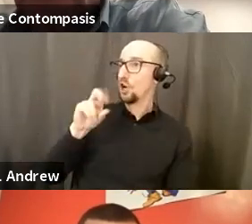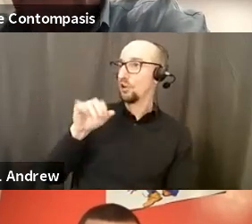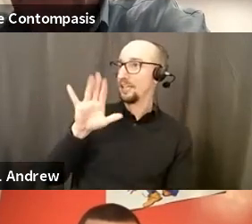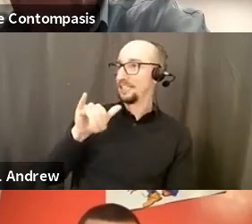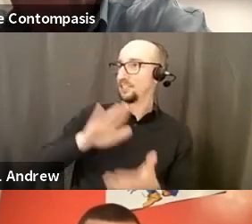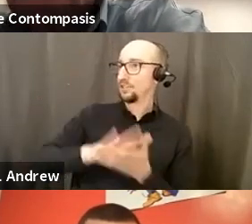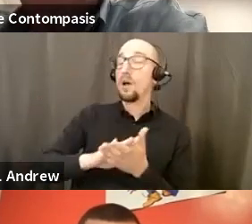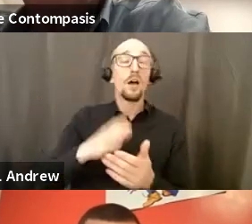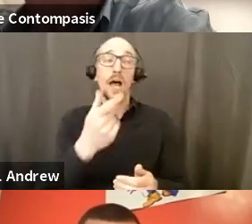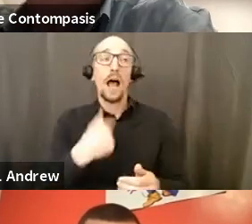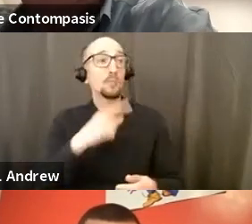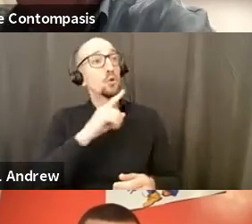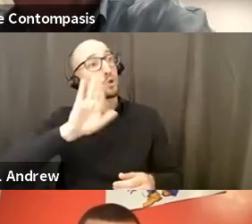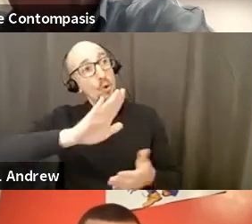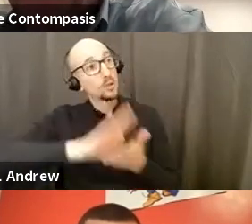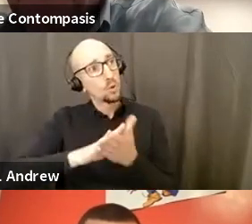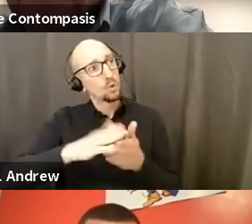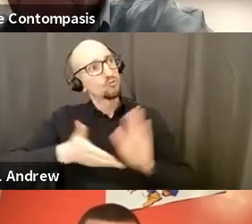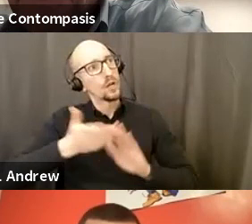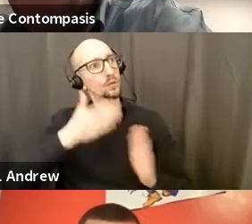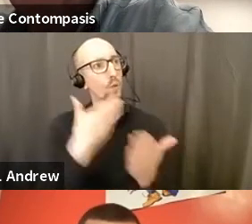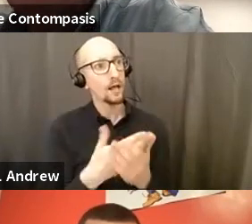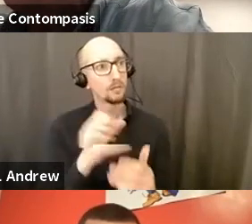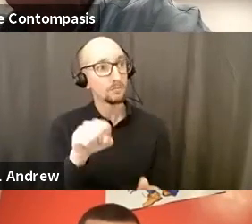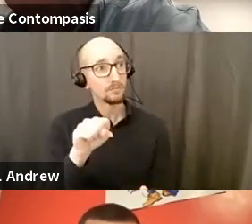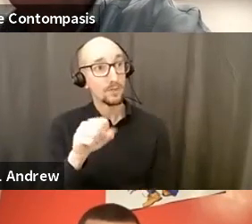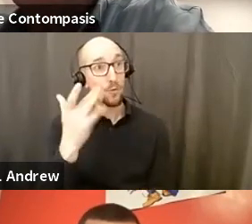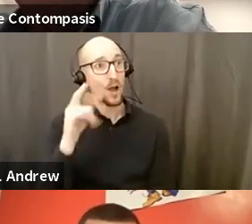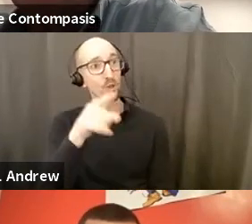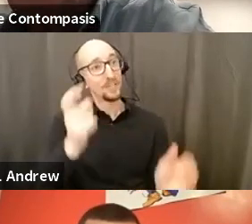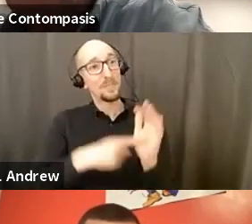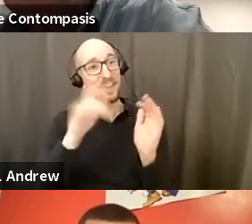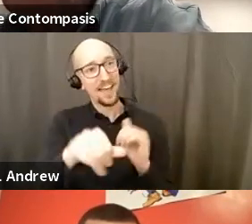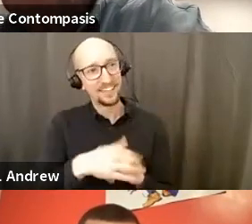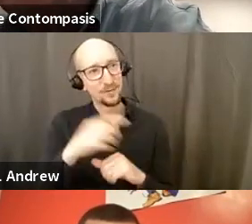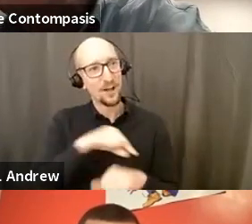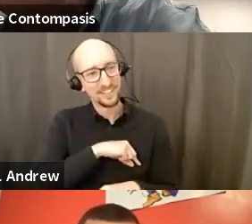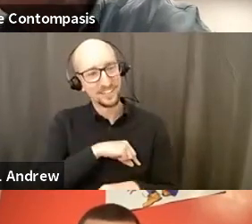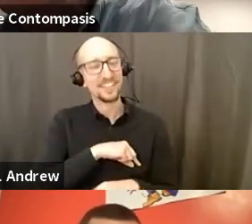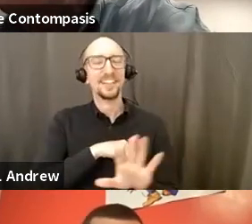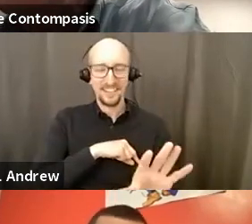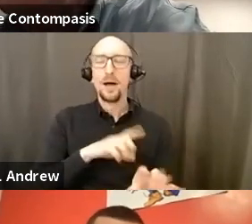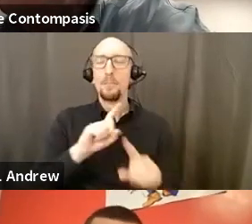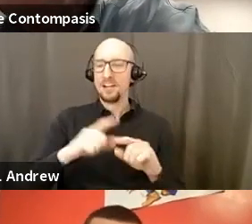Ms. Grasser, because you demand it. But let's move on. Mr. Chernow?